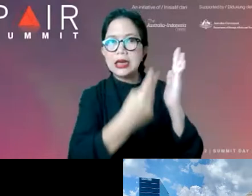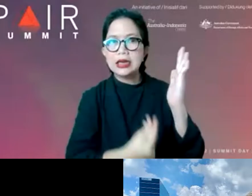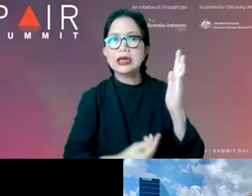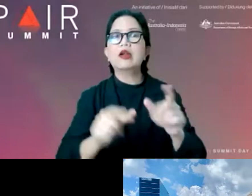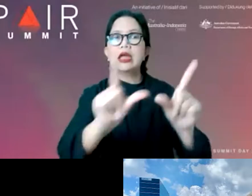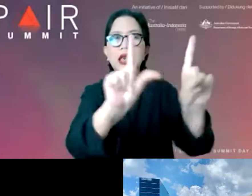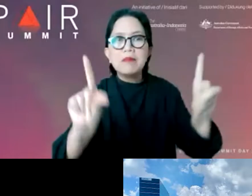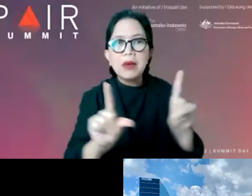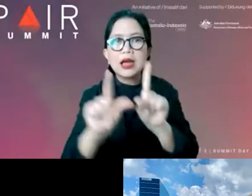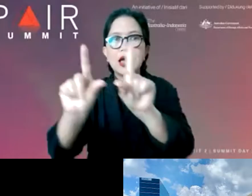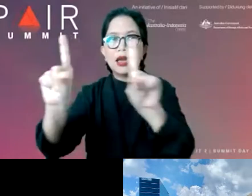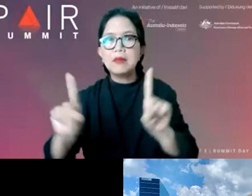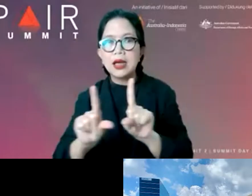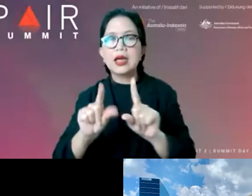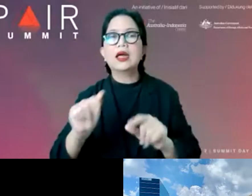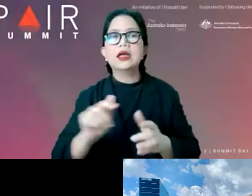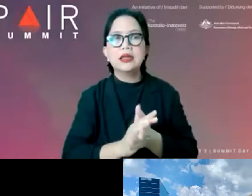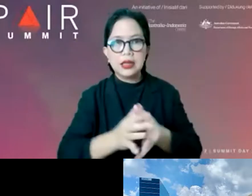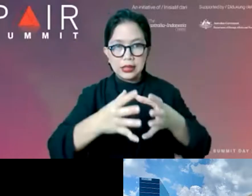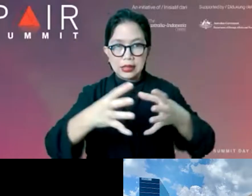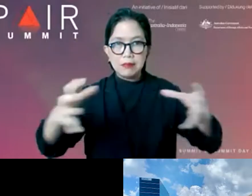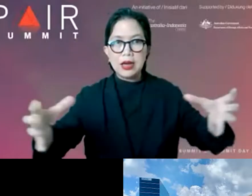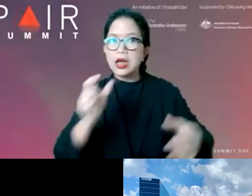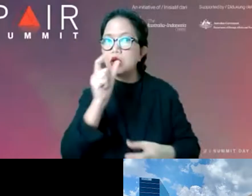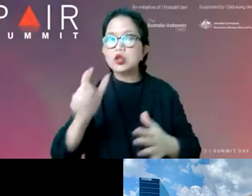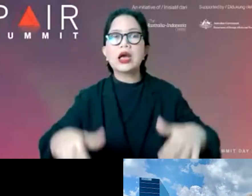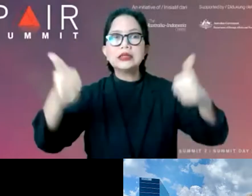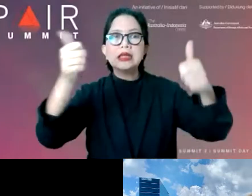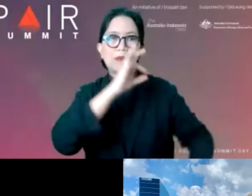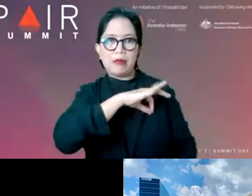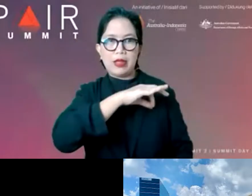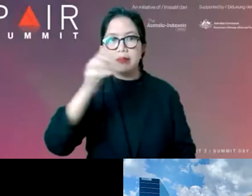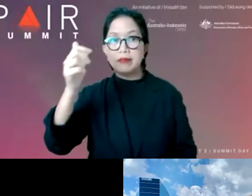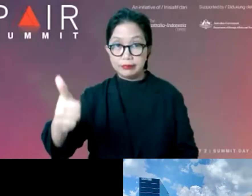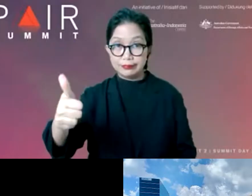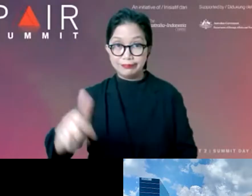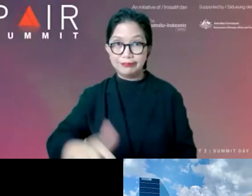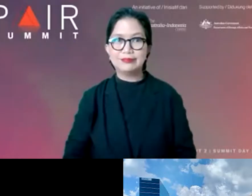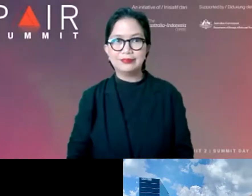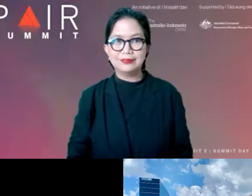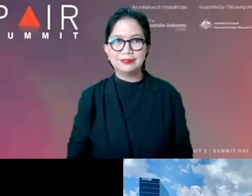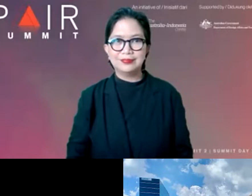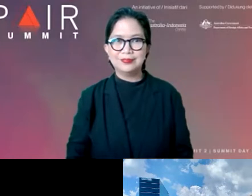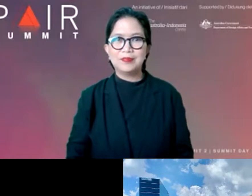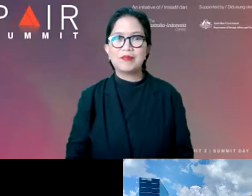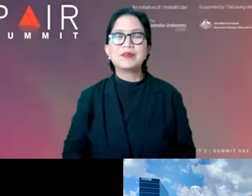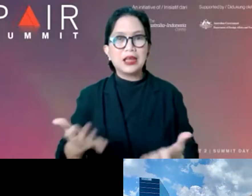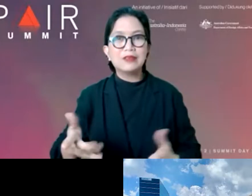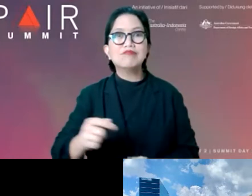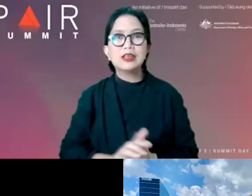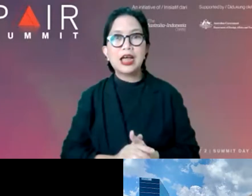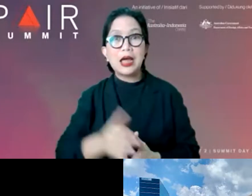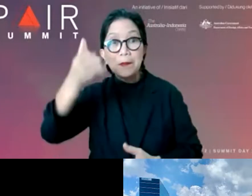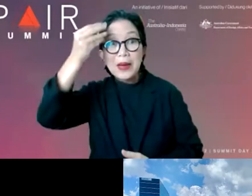for beneficial outcomes. So, and there's certainly some lessons from Australia's experience that could be brought to bear